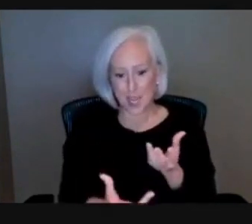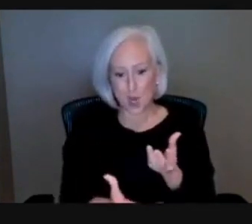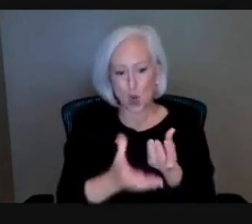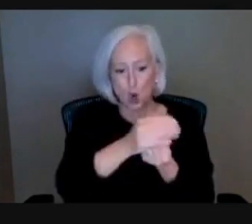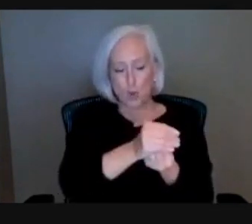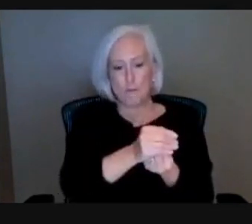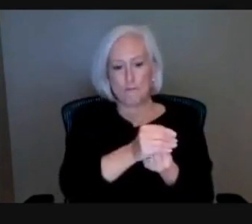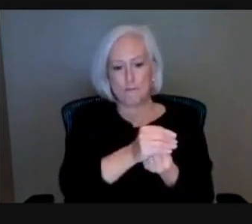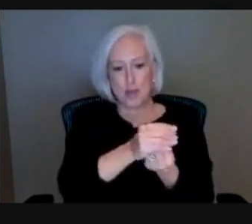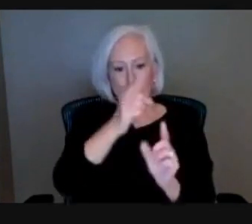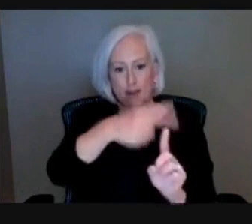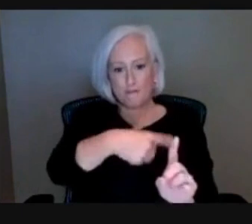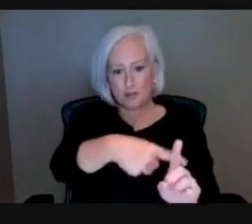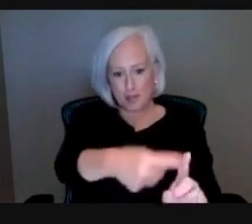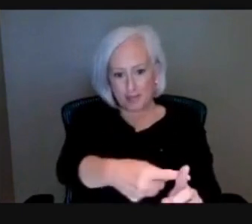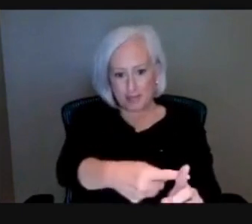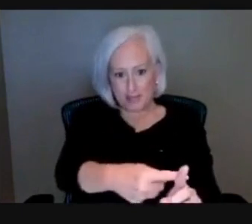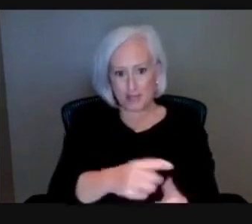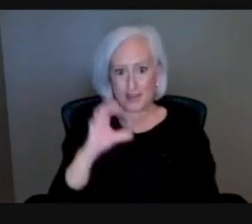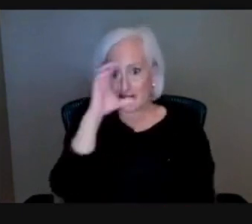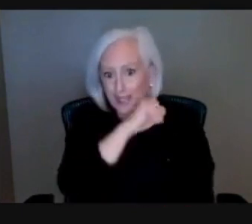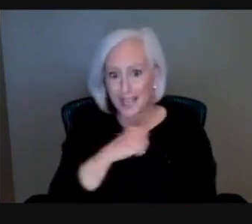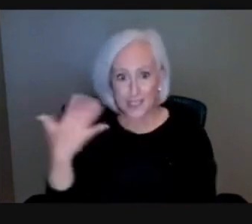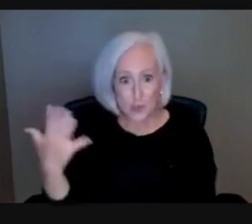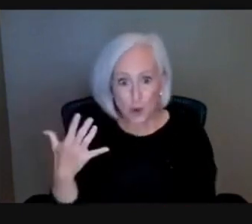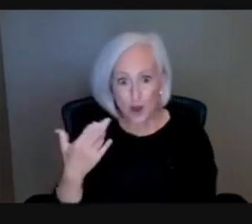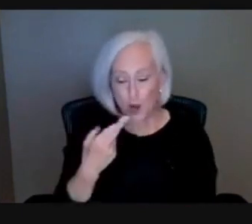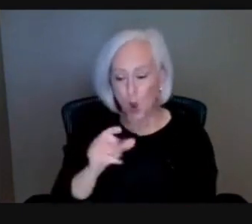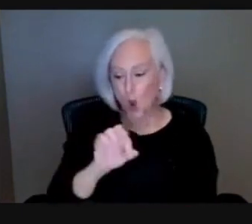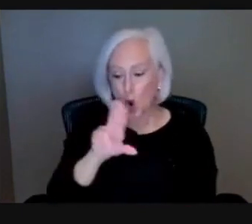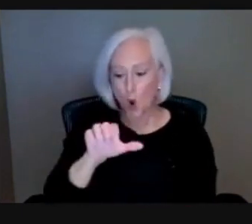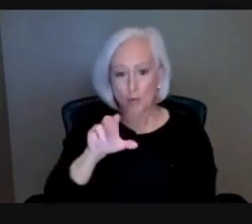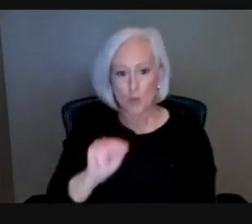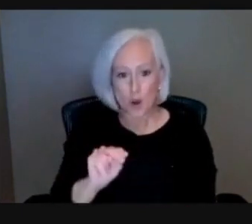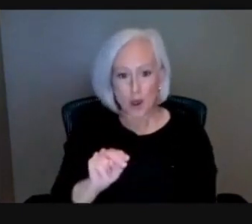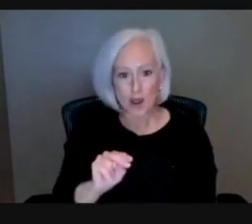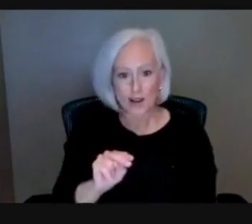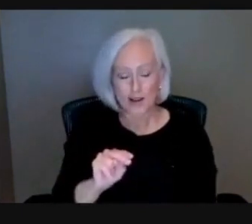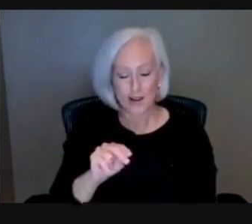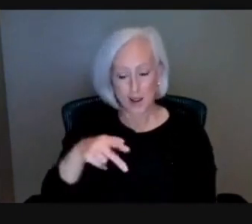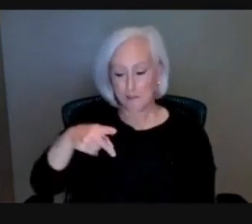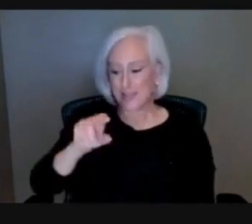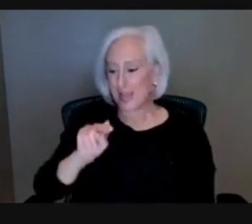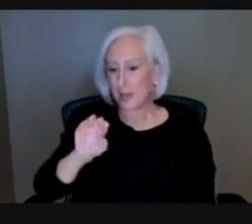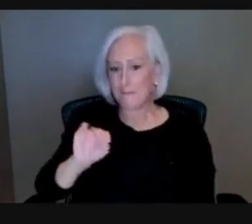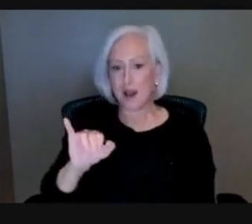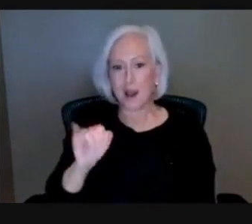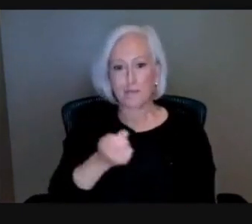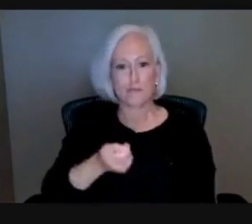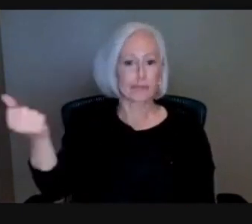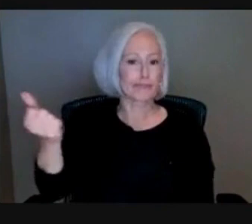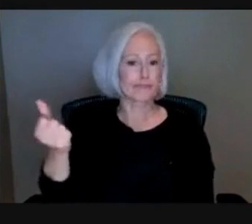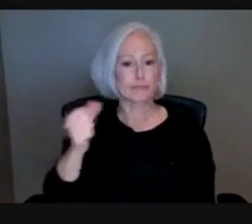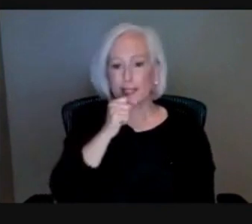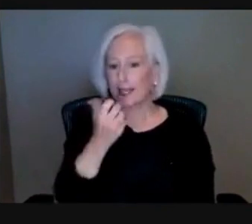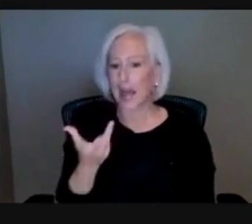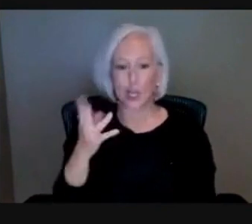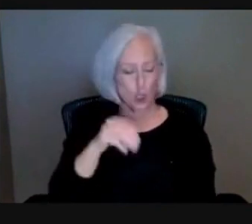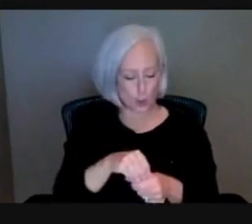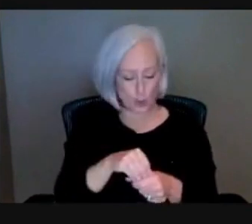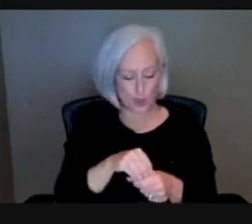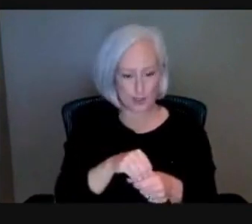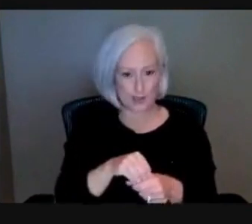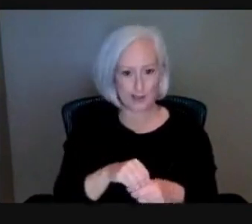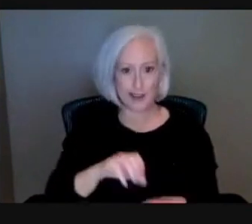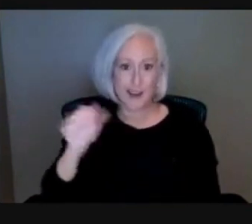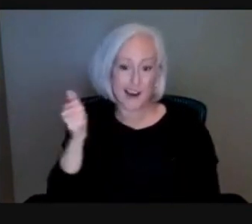your mortgage payment. Guess what? On the HomeRun, delete that mortgage insurance. It does not exist. The other groovy thing